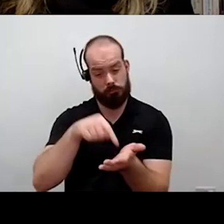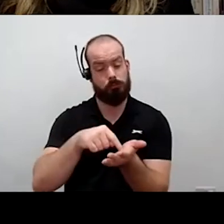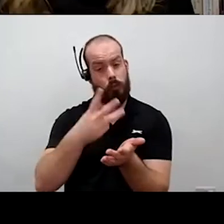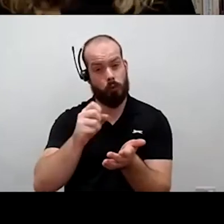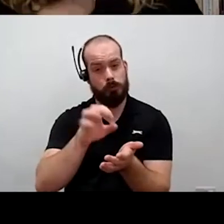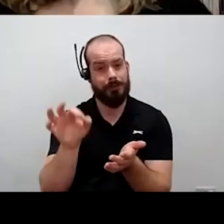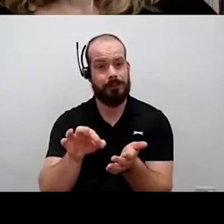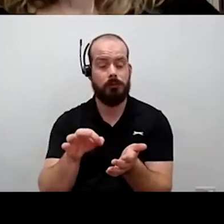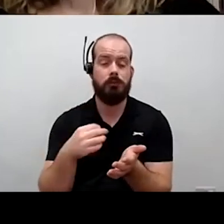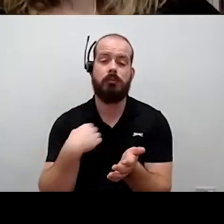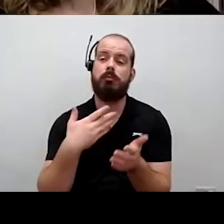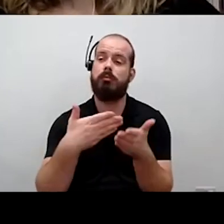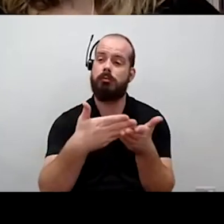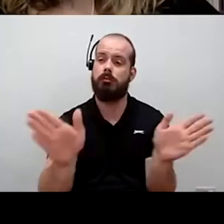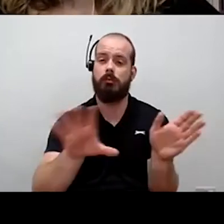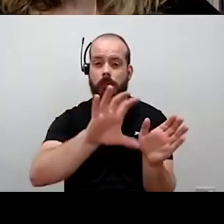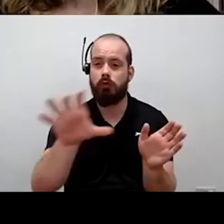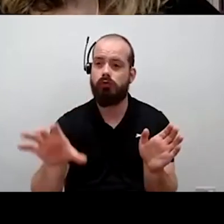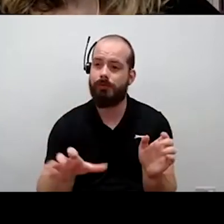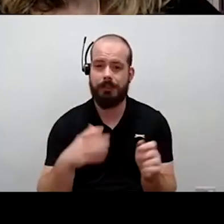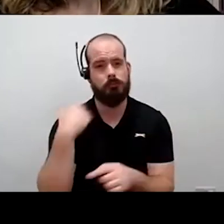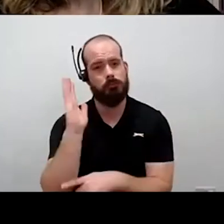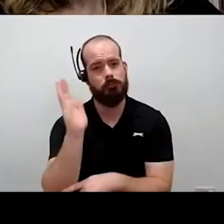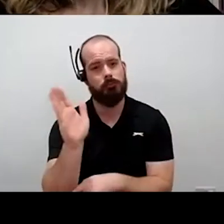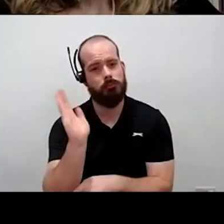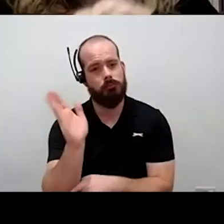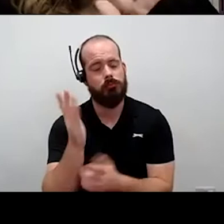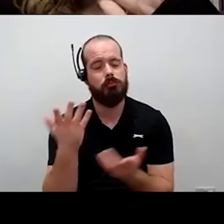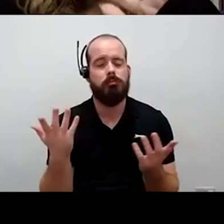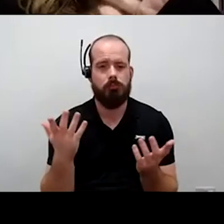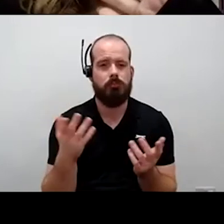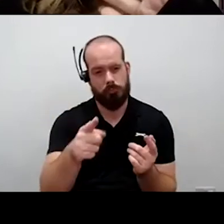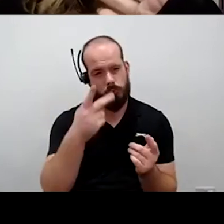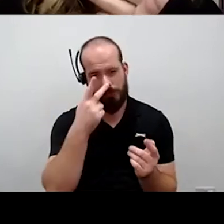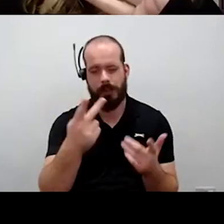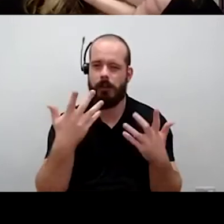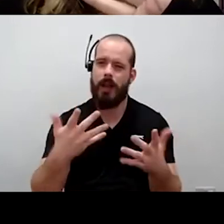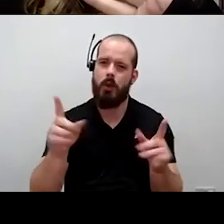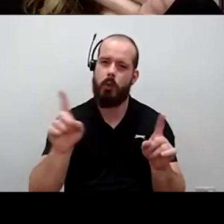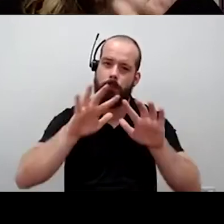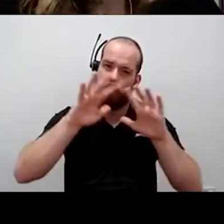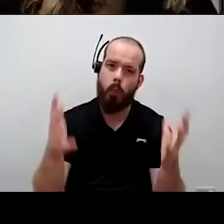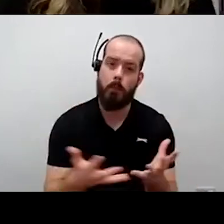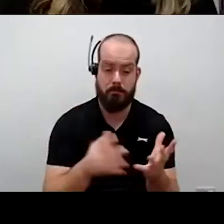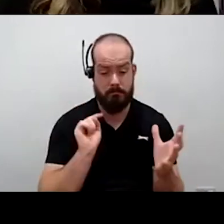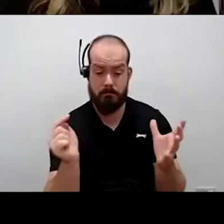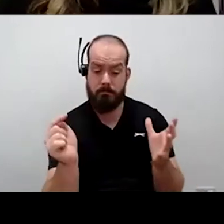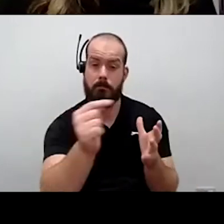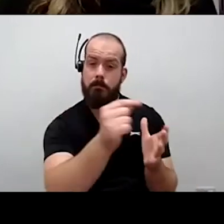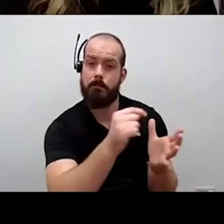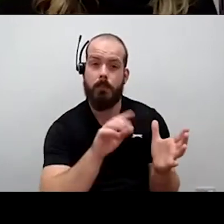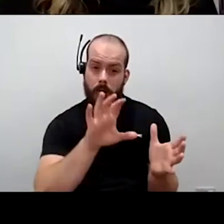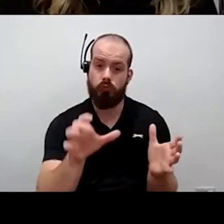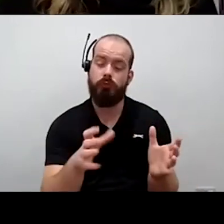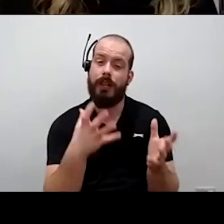other countries that had big shares of nuclear. And it's interesting. If you look at globally at the countries, there's 2 set of